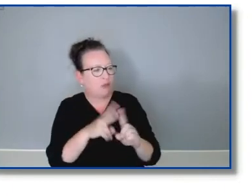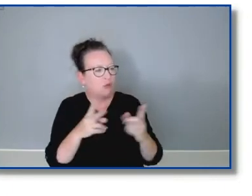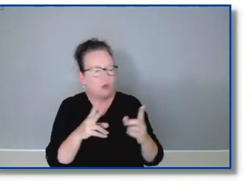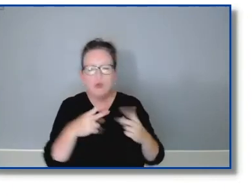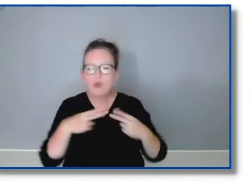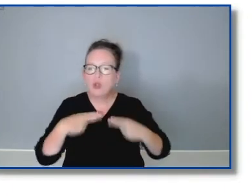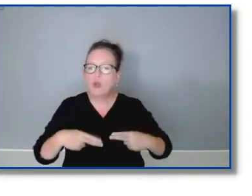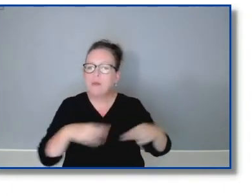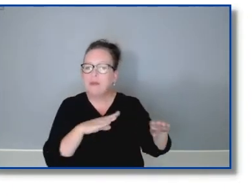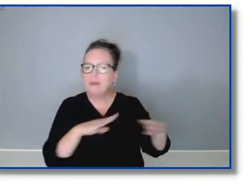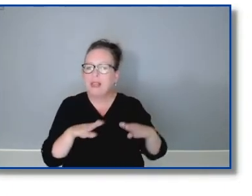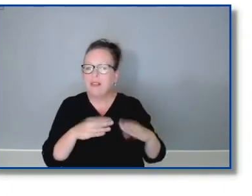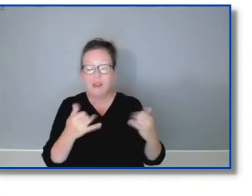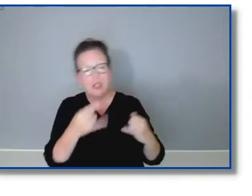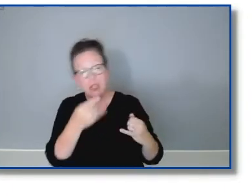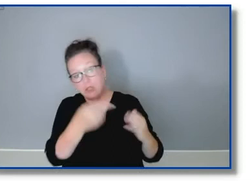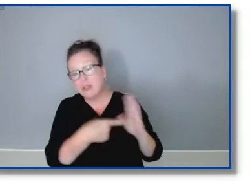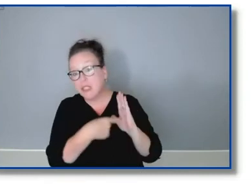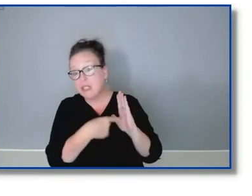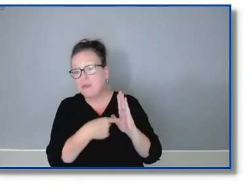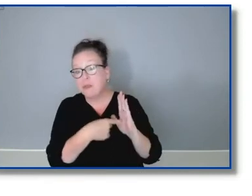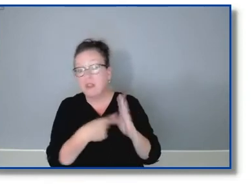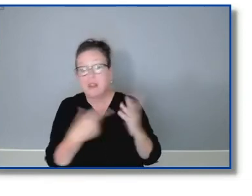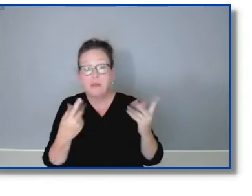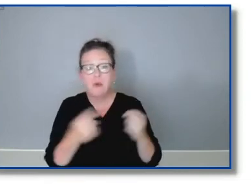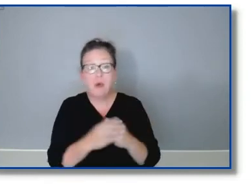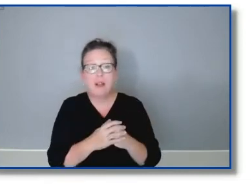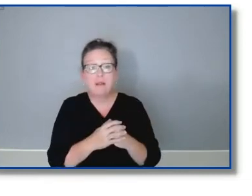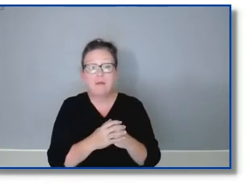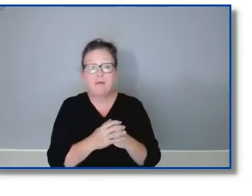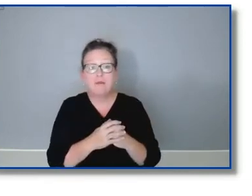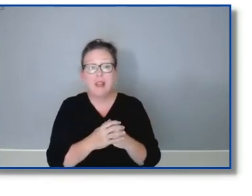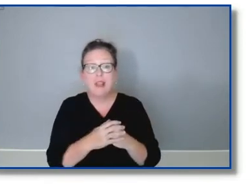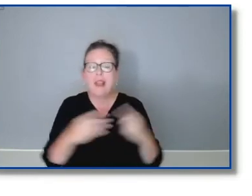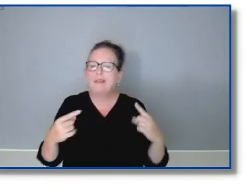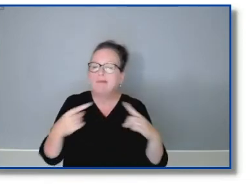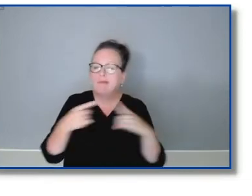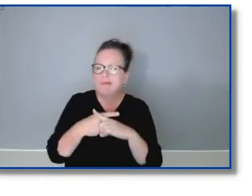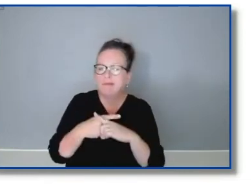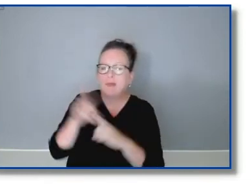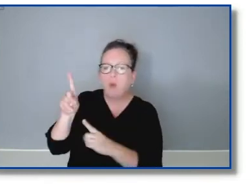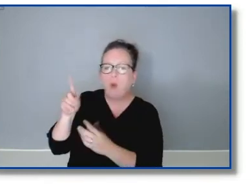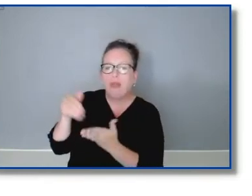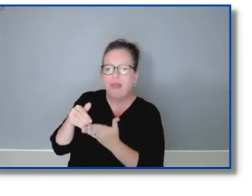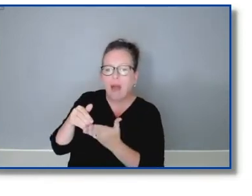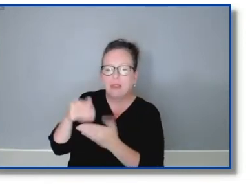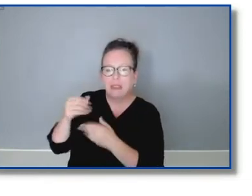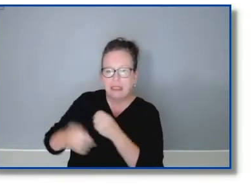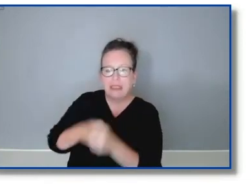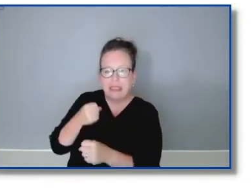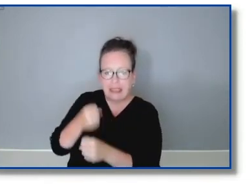example, a juxtaposition of 1,000 years of